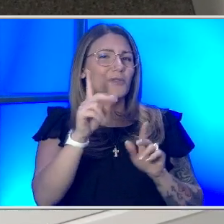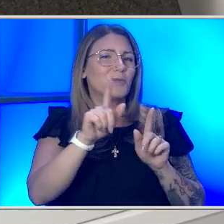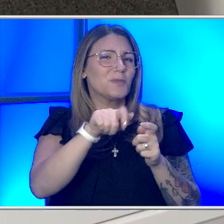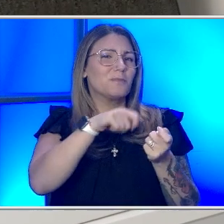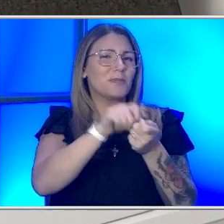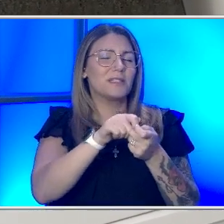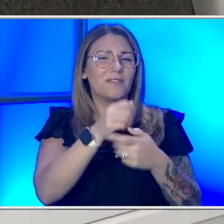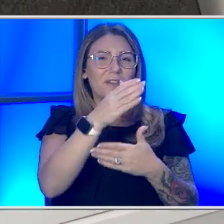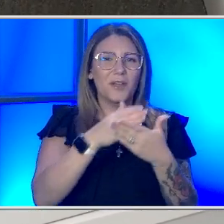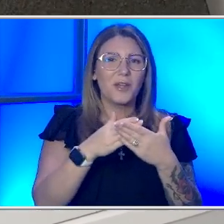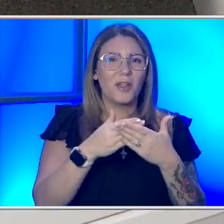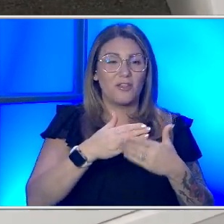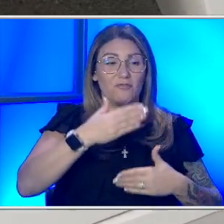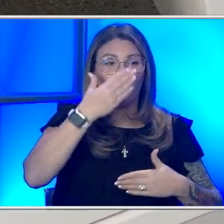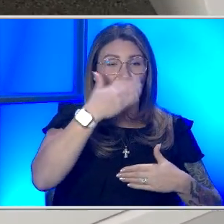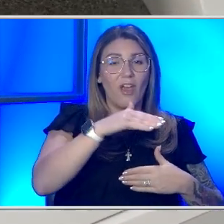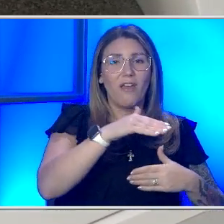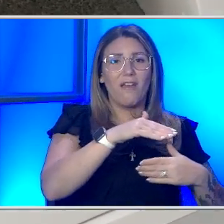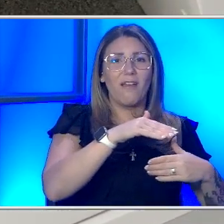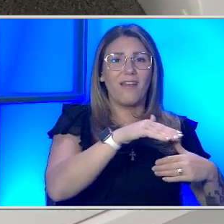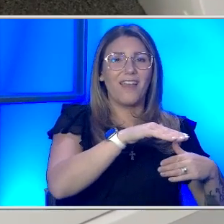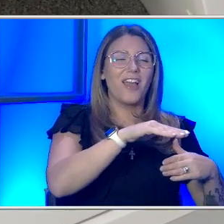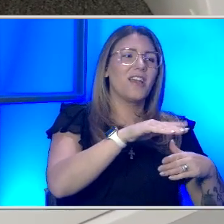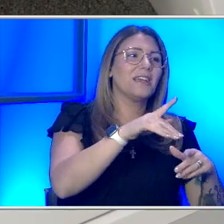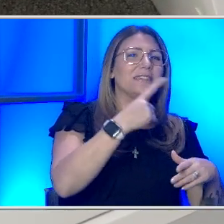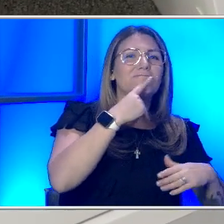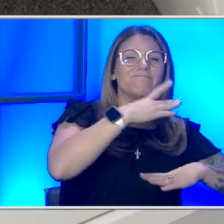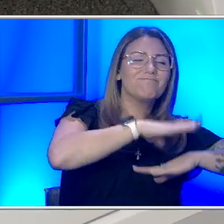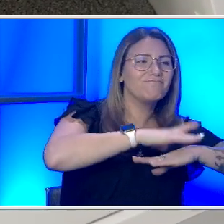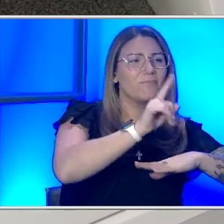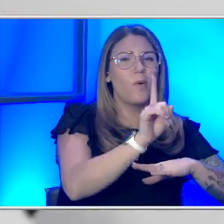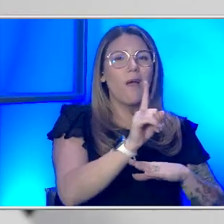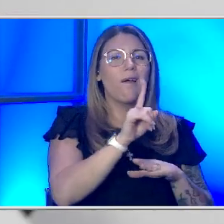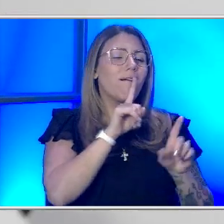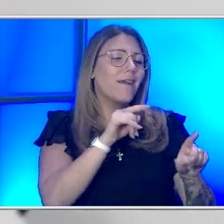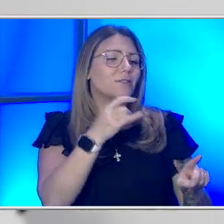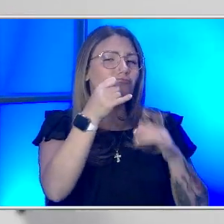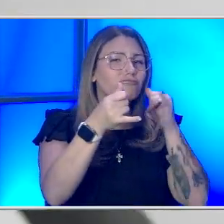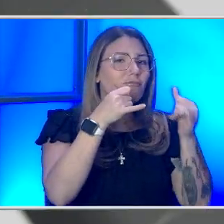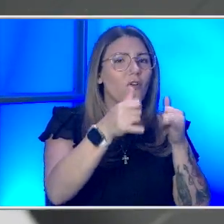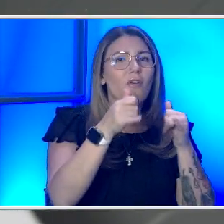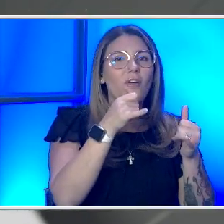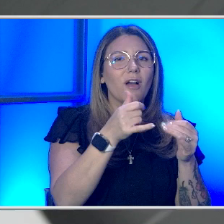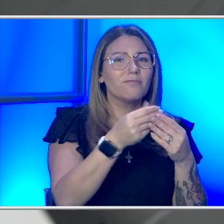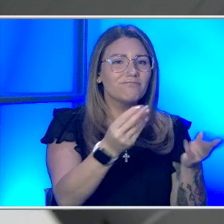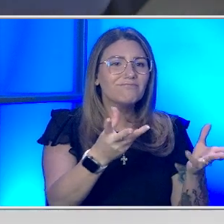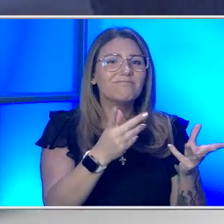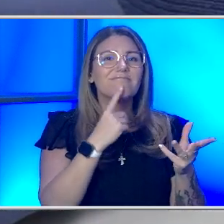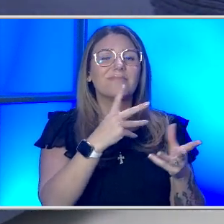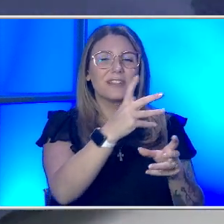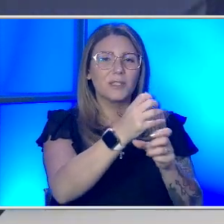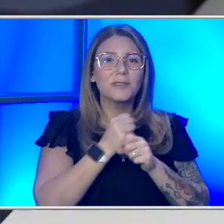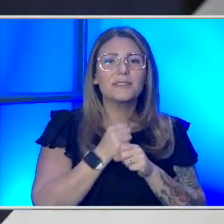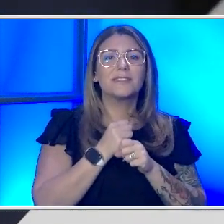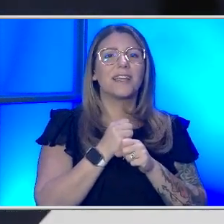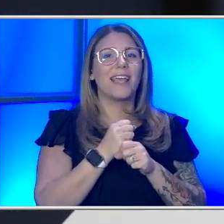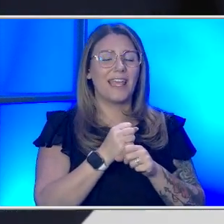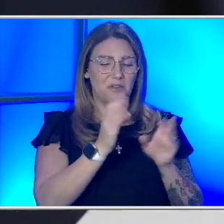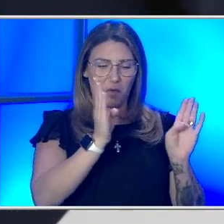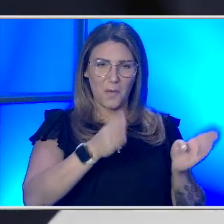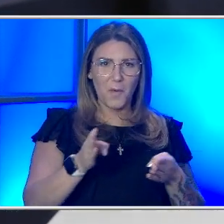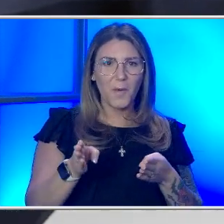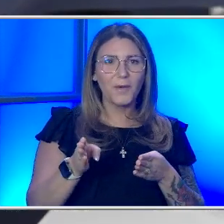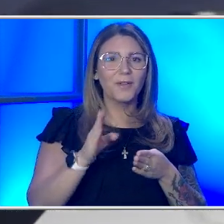bench where they answer phone calls, they do a lot of the issuing and receiving of blood products, they keep things organized, their orders come through